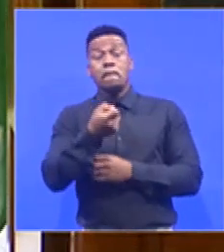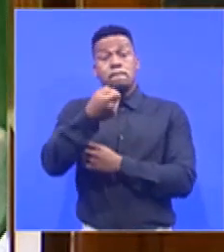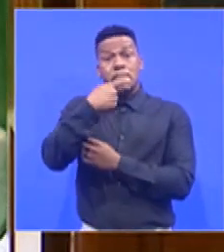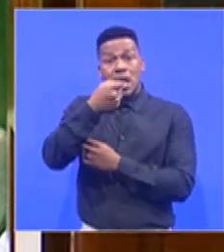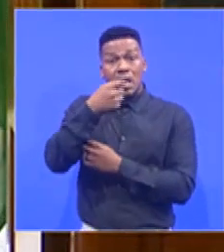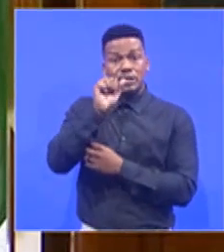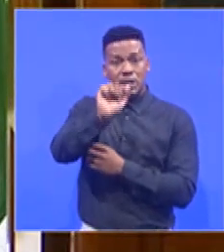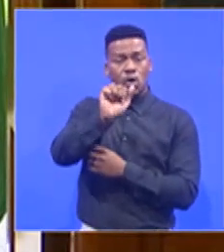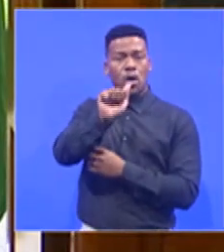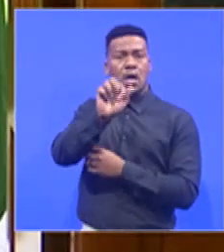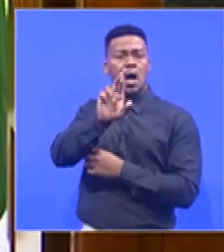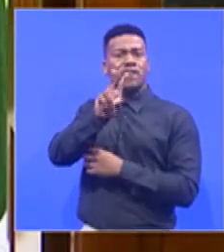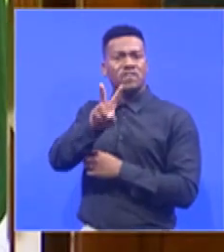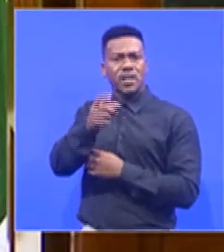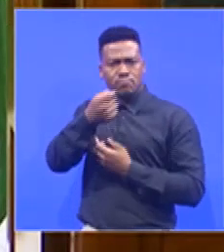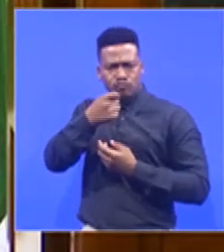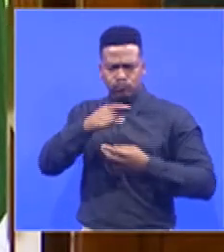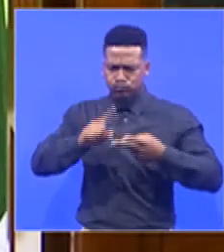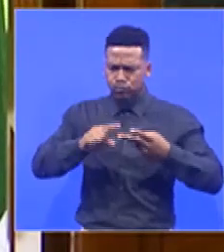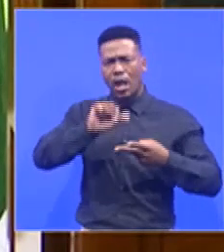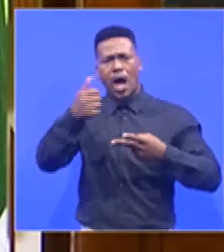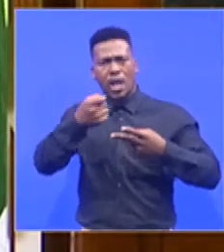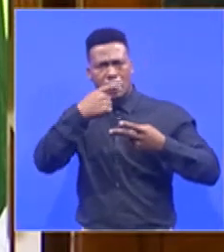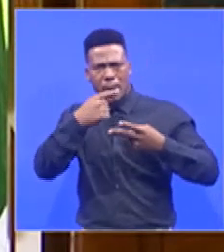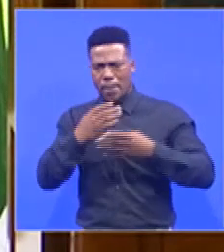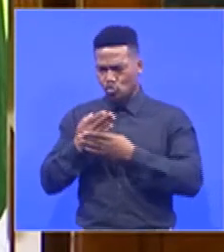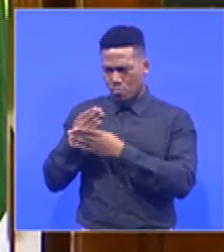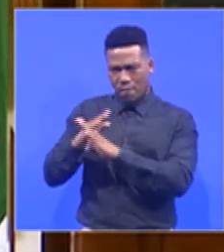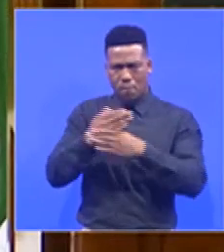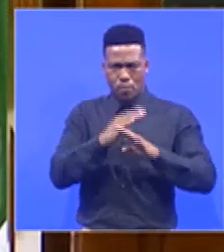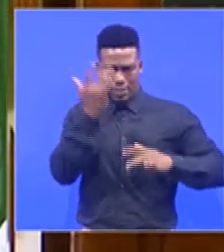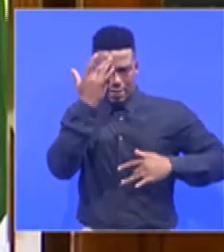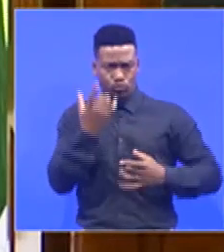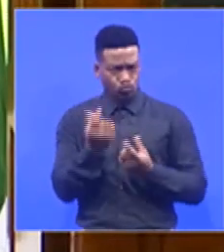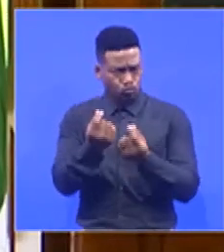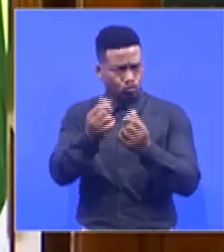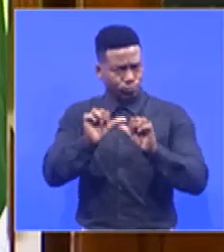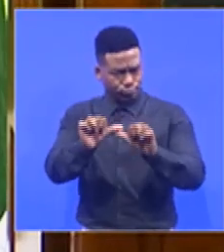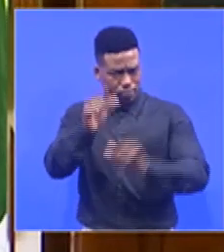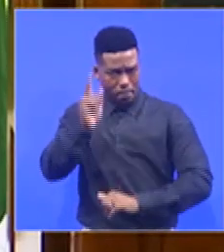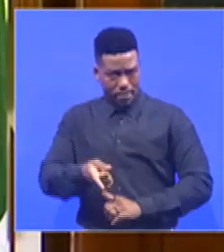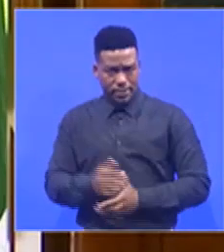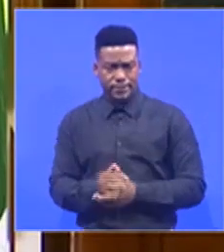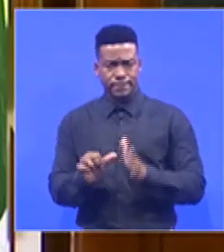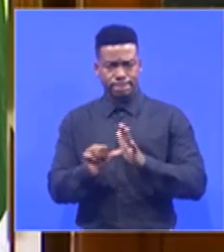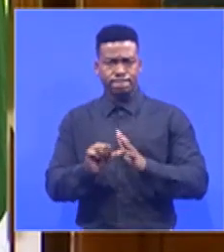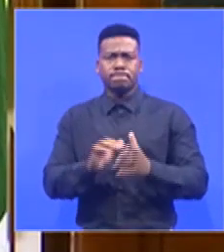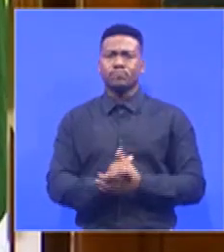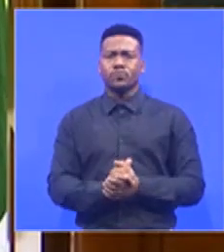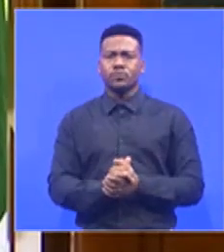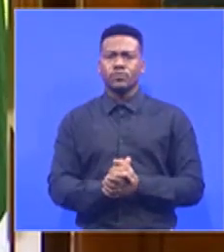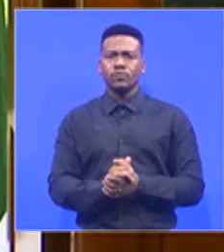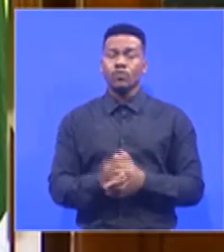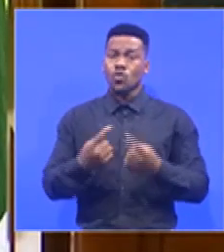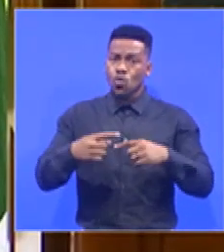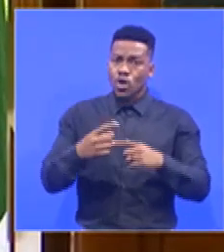antiretroviral therapy, contraceptives, and other chronic treatments remains essential. We